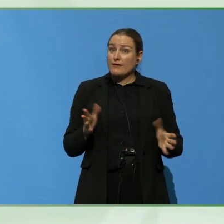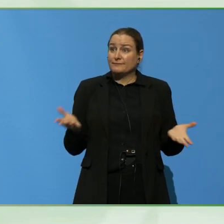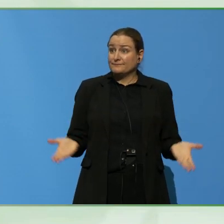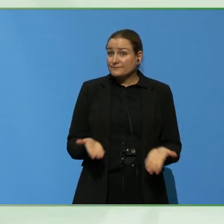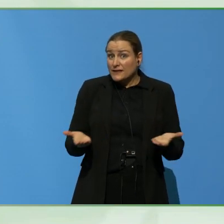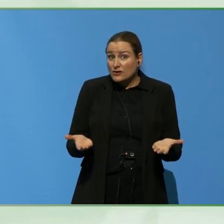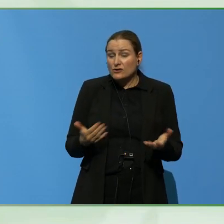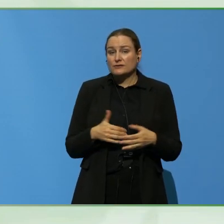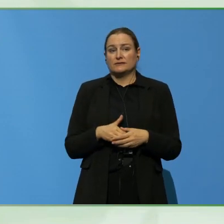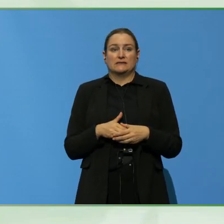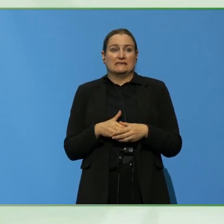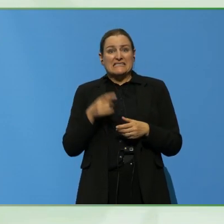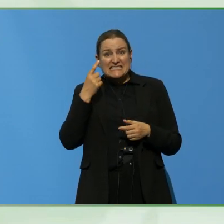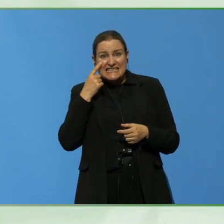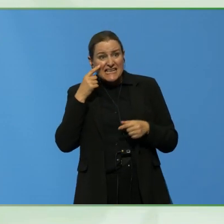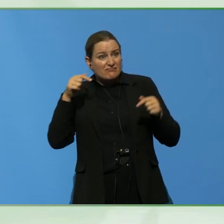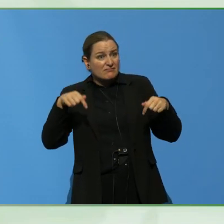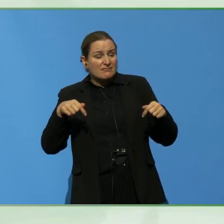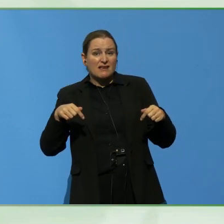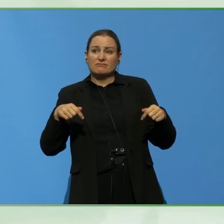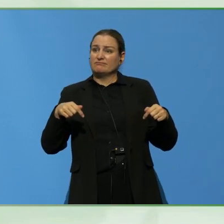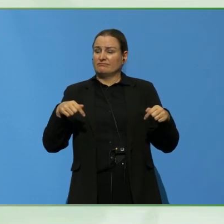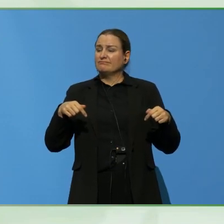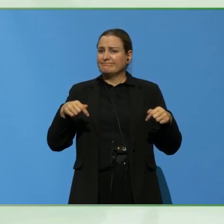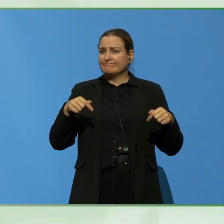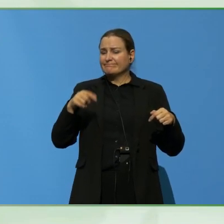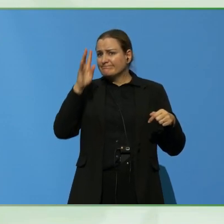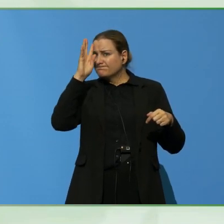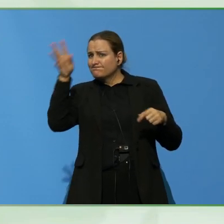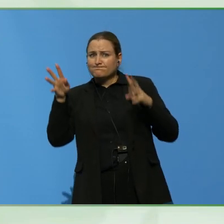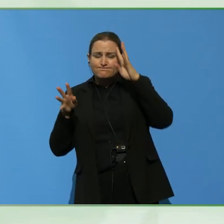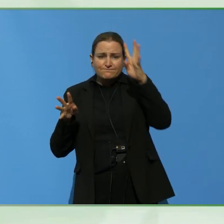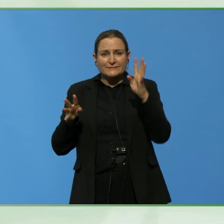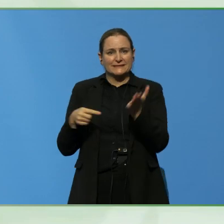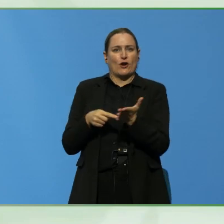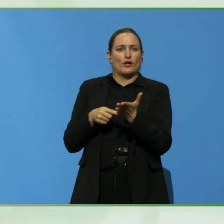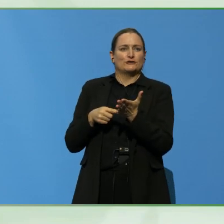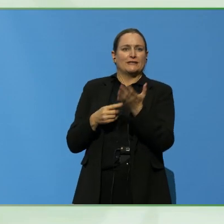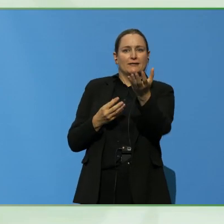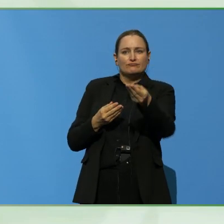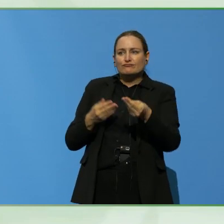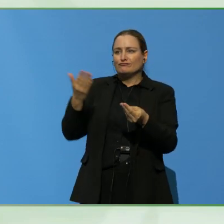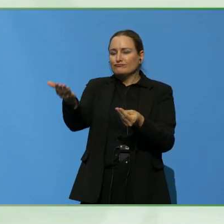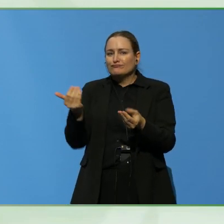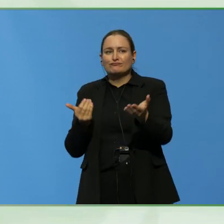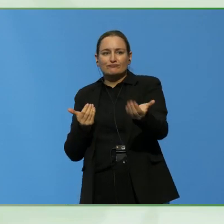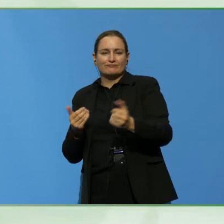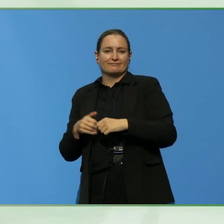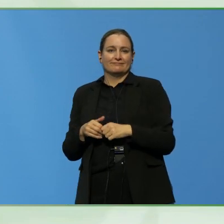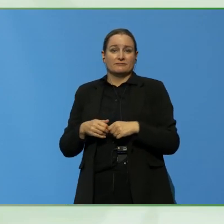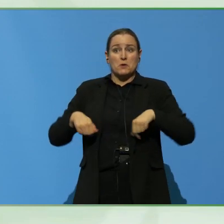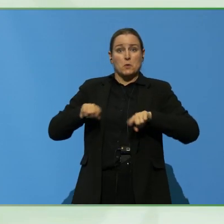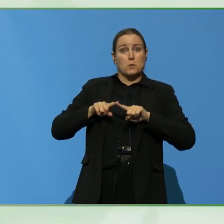great innovators that are coming to the technology forum, those people that are part of our call of nomination, the